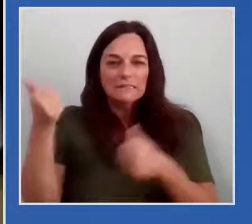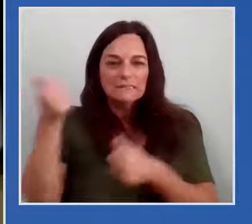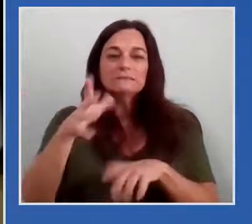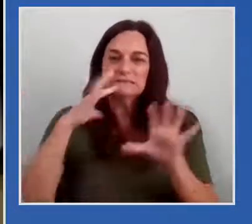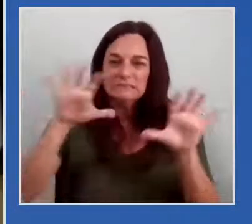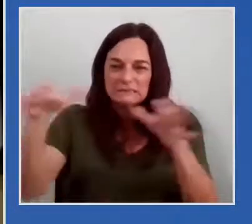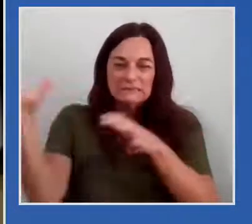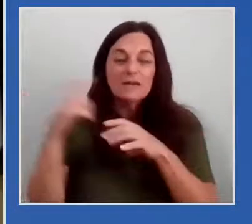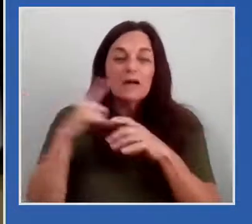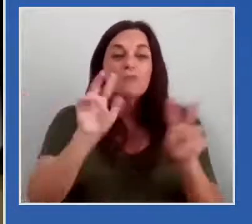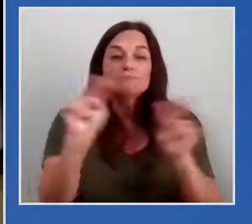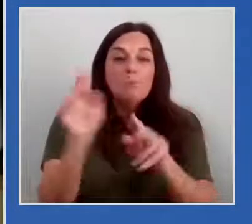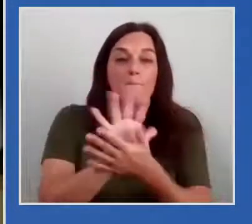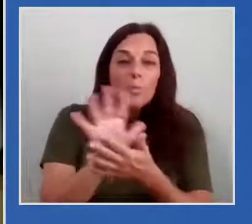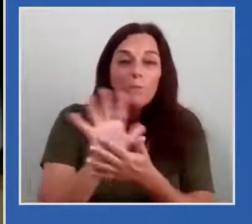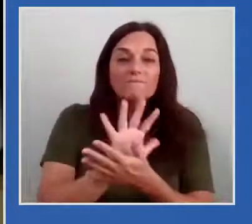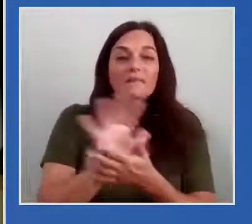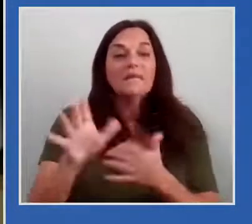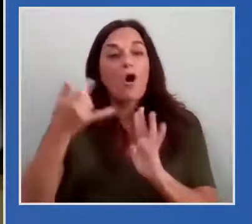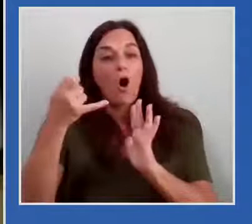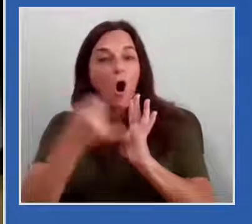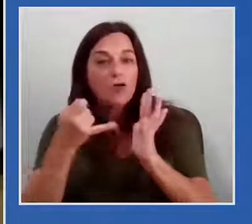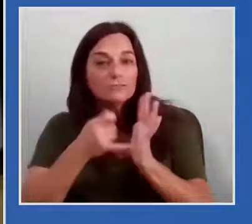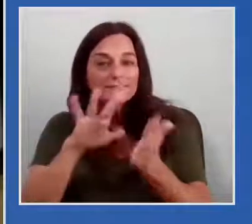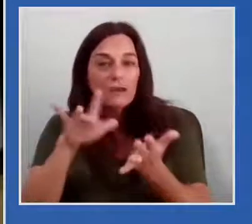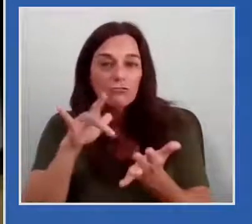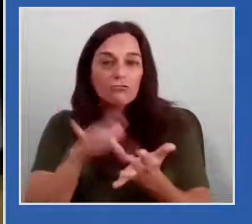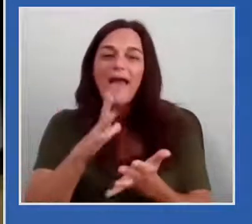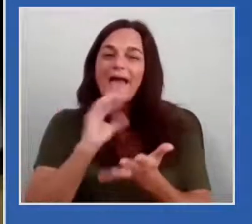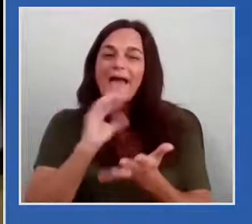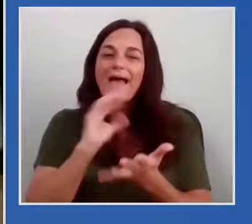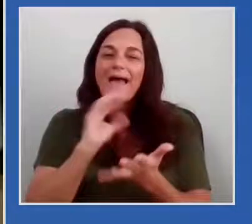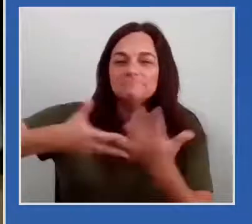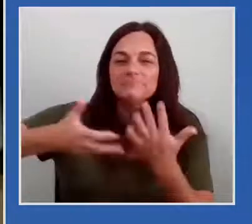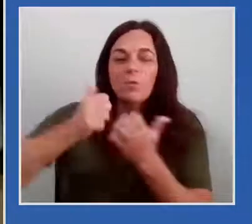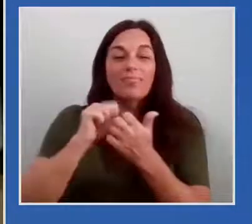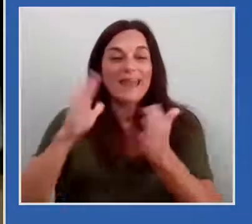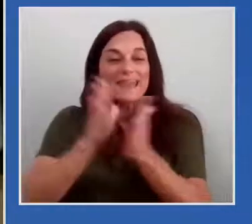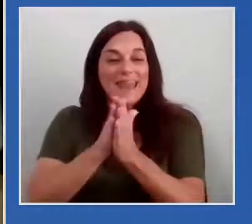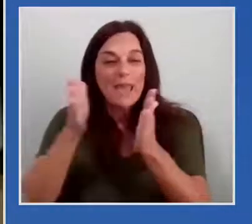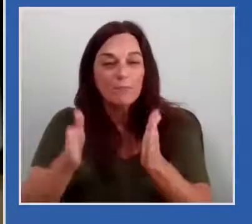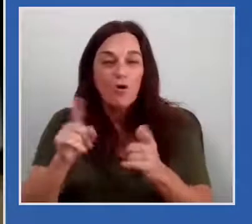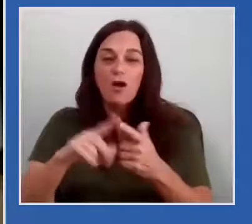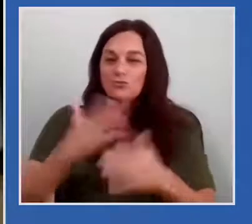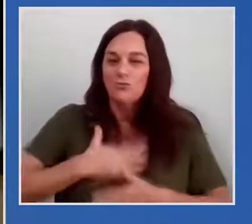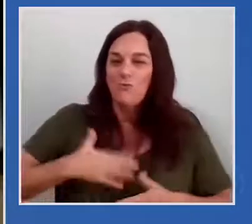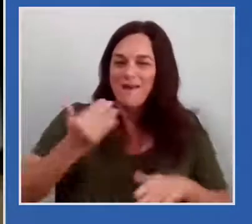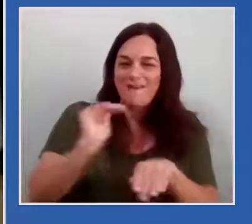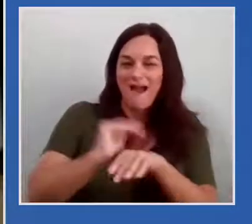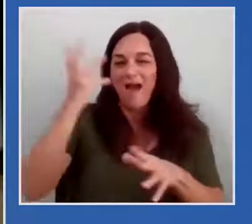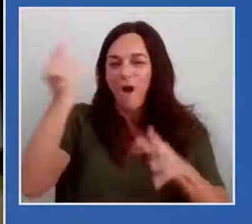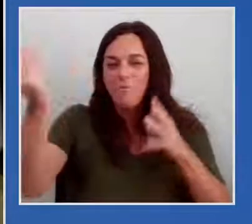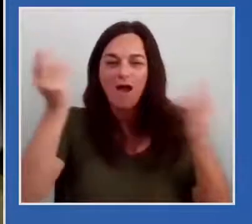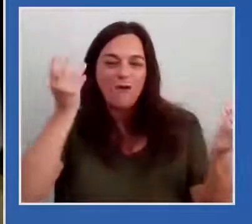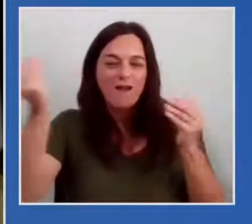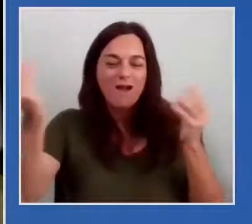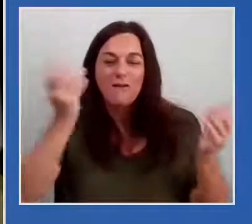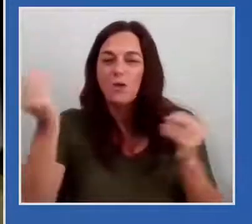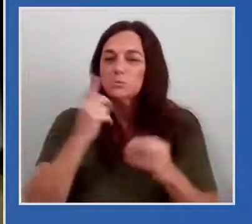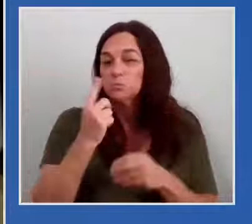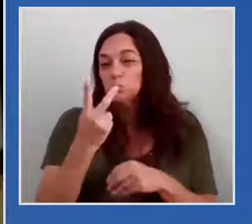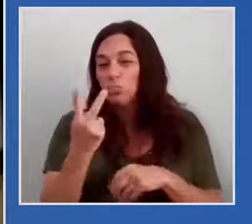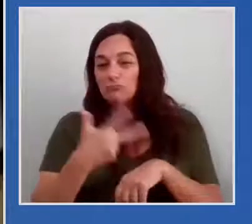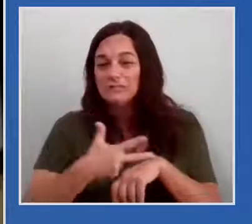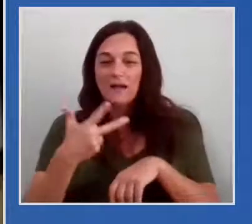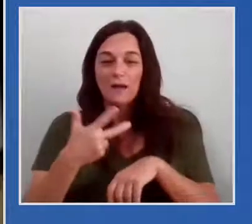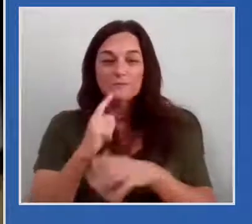Arts Center and socializing with neighbors, enjoying nights in the town, and a couple times, 2-3 times a week going